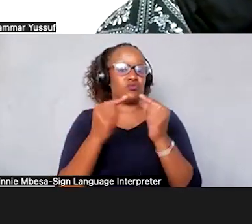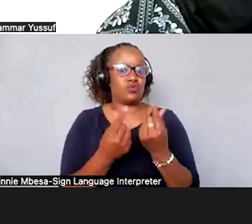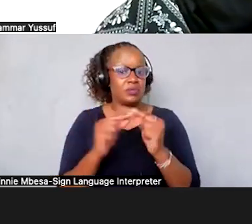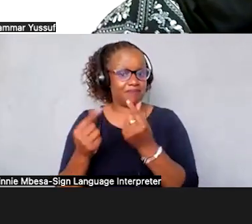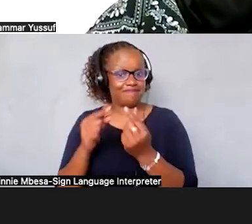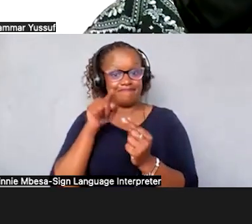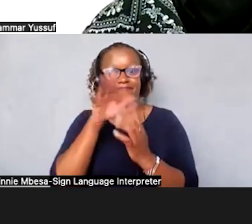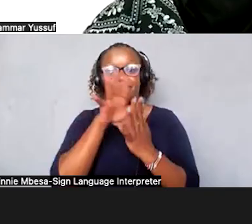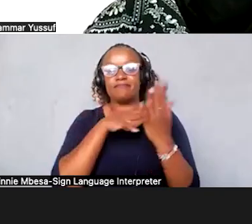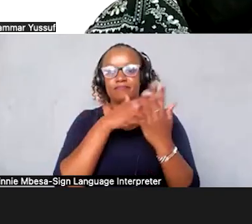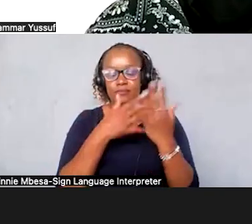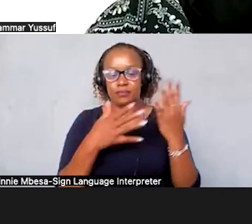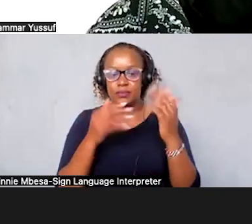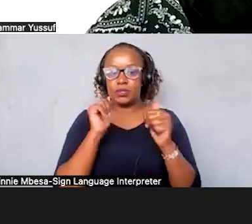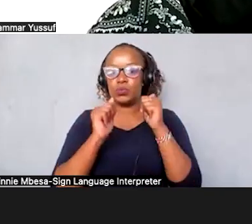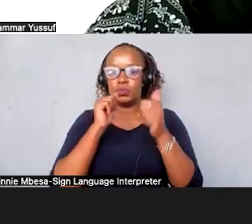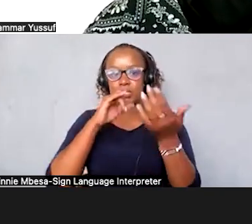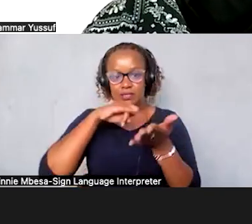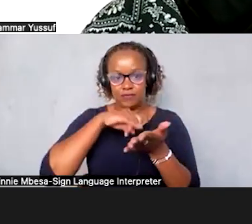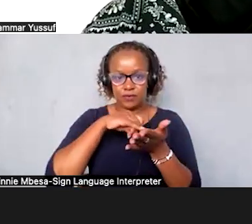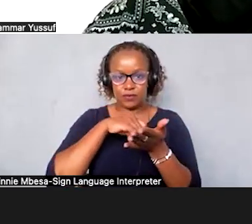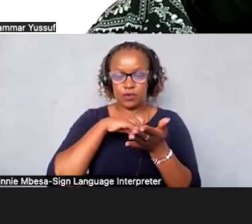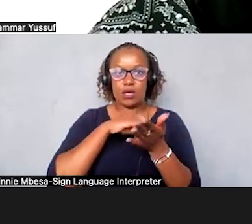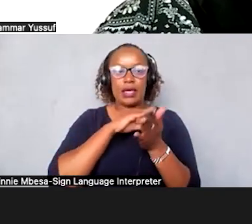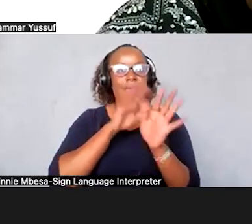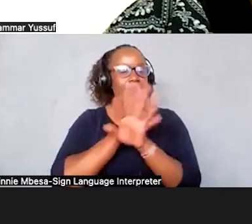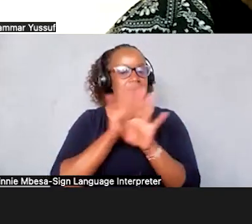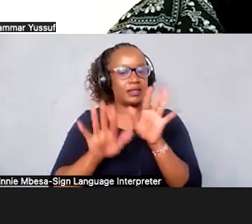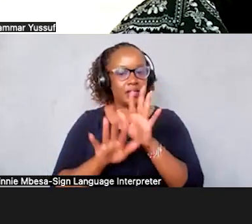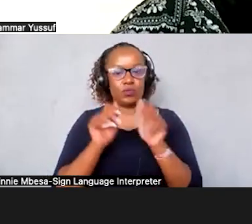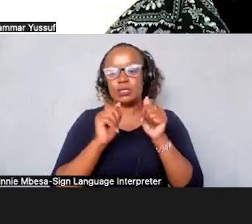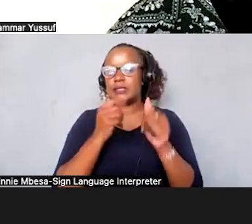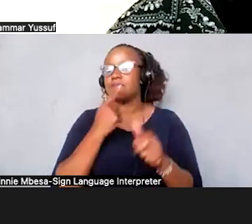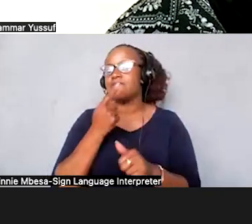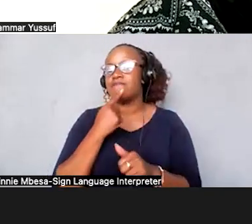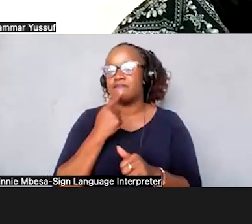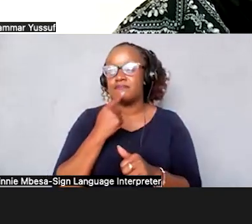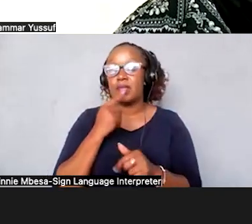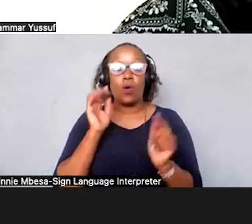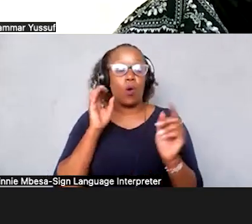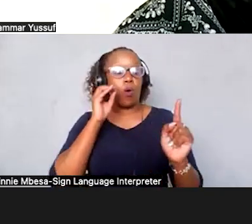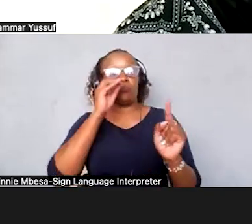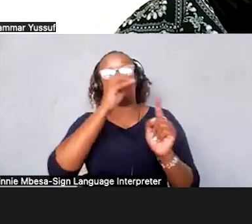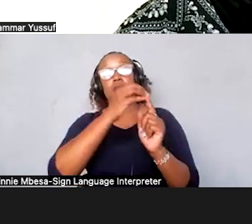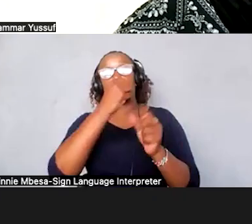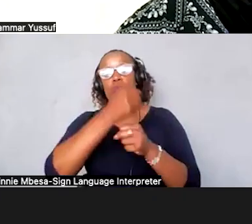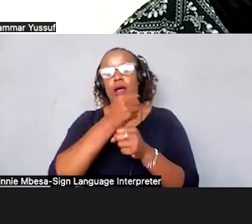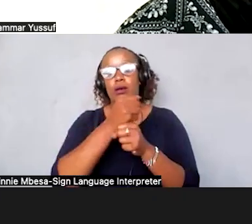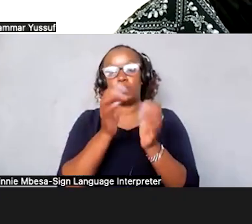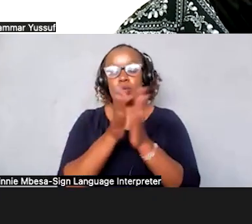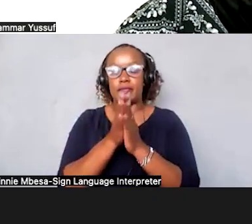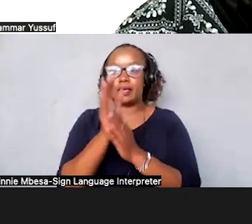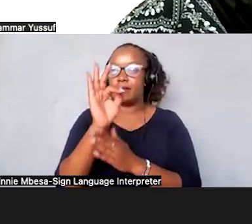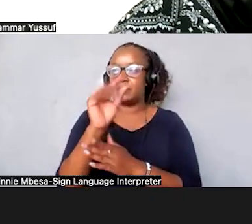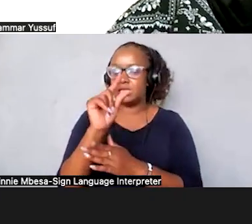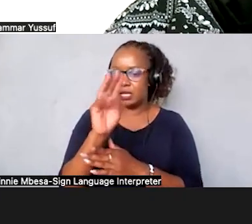these stakeholders I just mentioned. The objective to work on FGM together is to